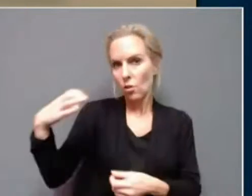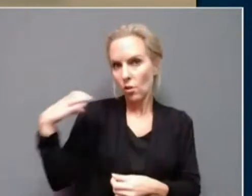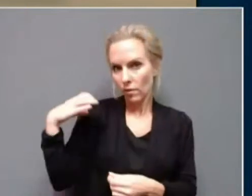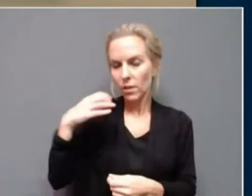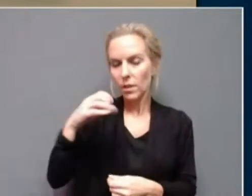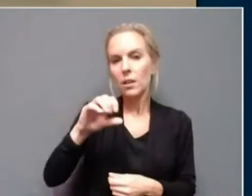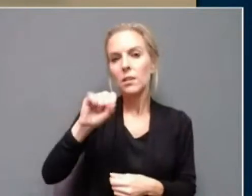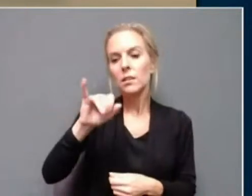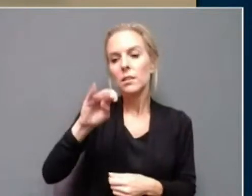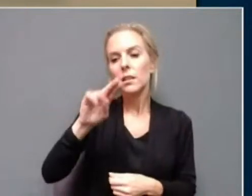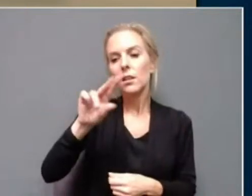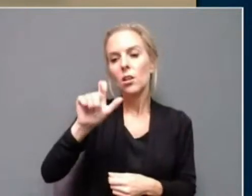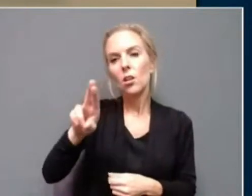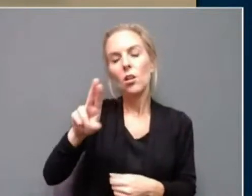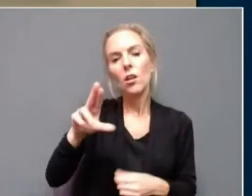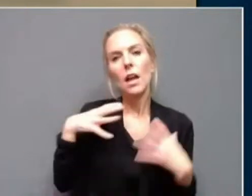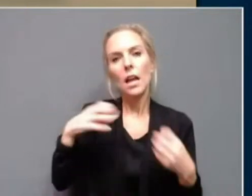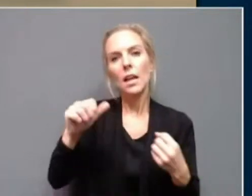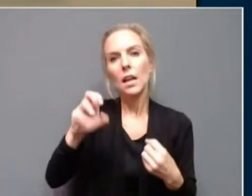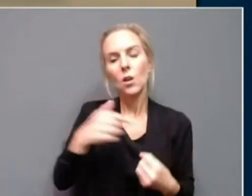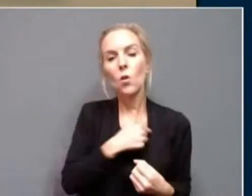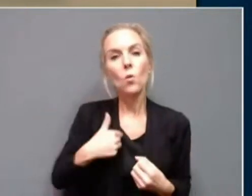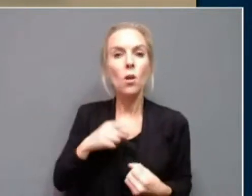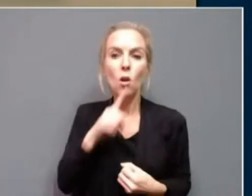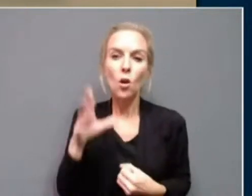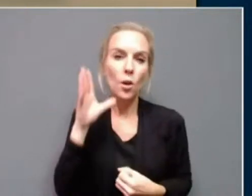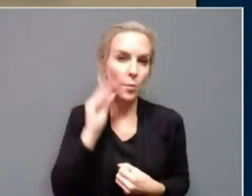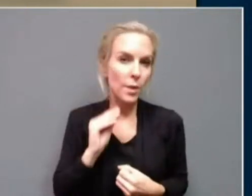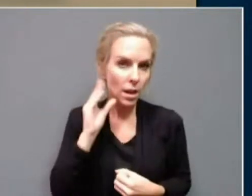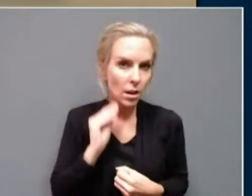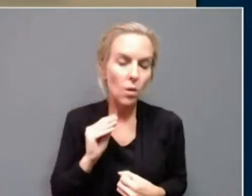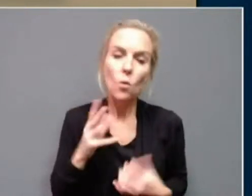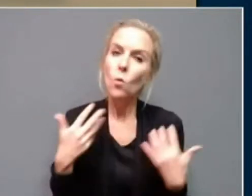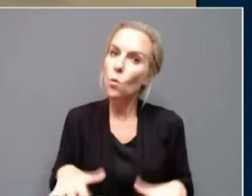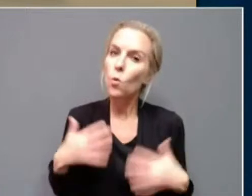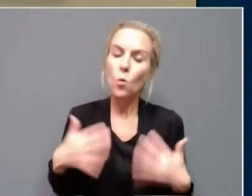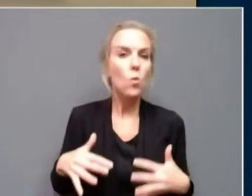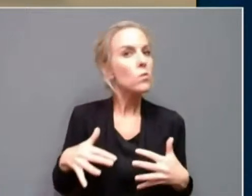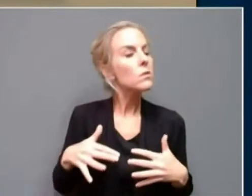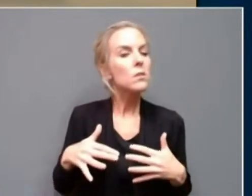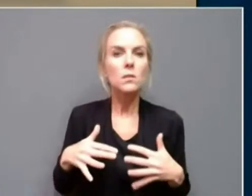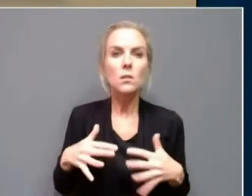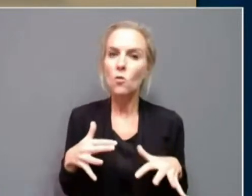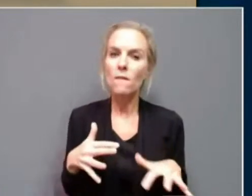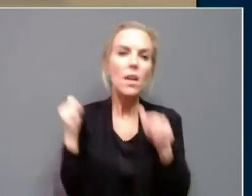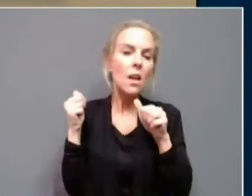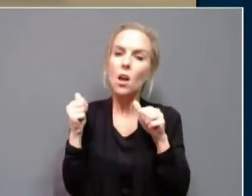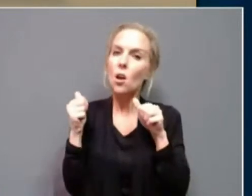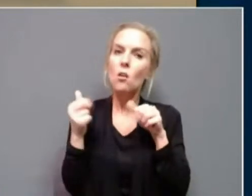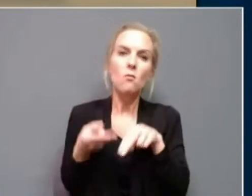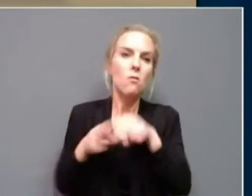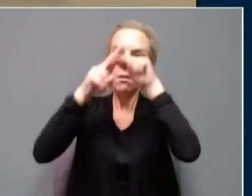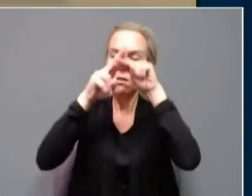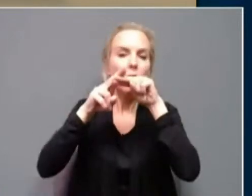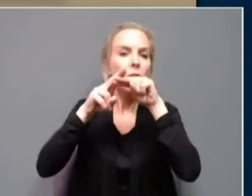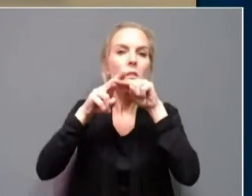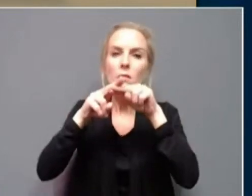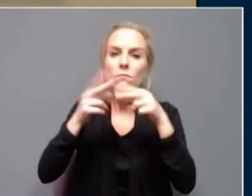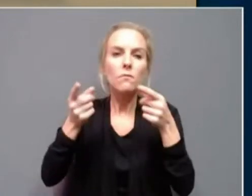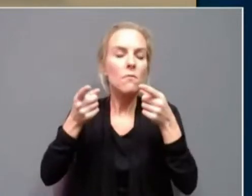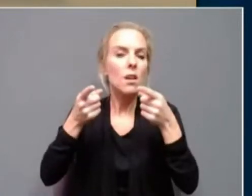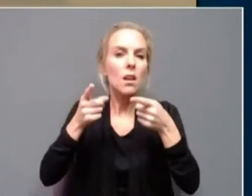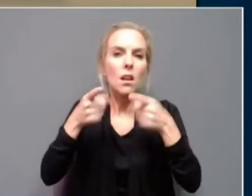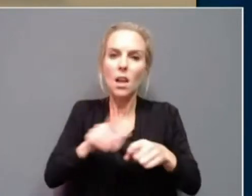Moorhead, and we are experiencing the most rapid rise of cases that I've seen since the